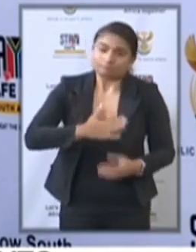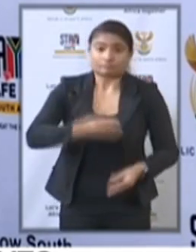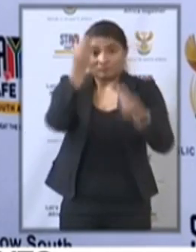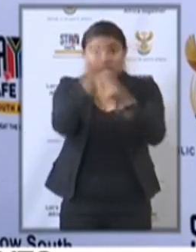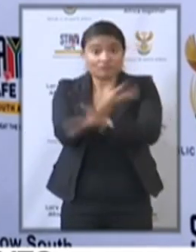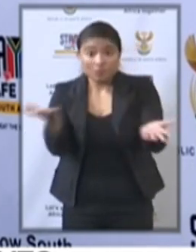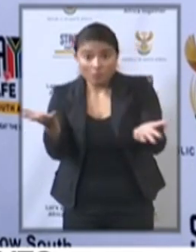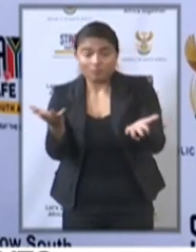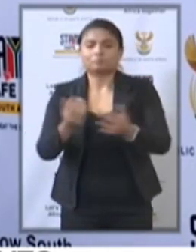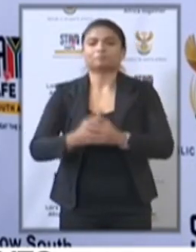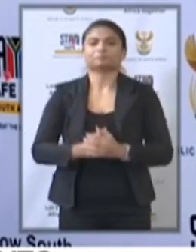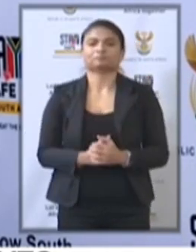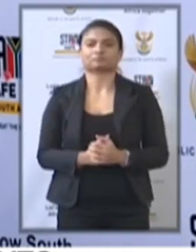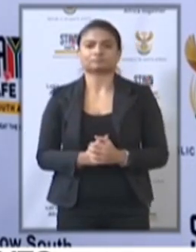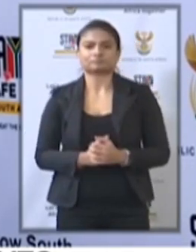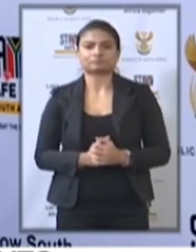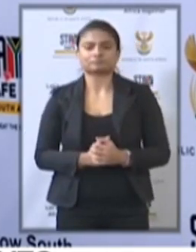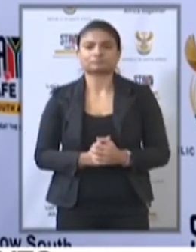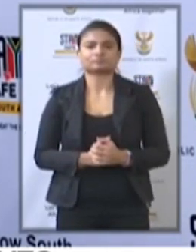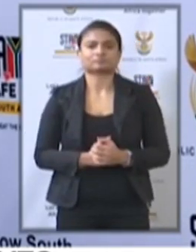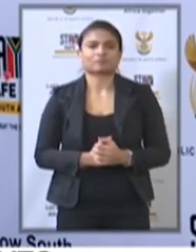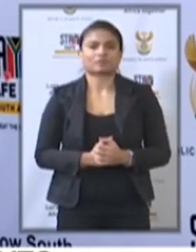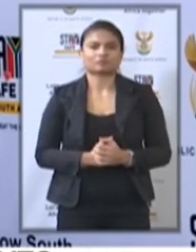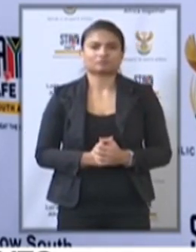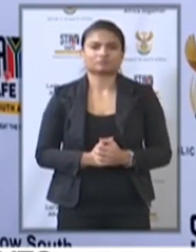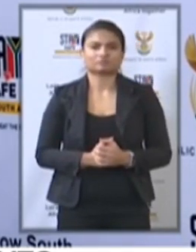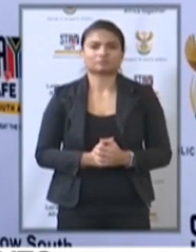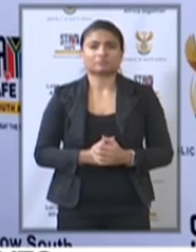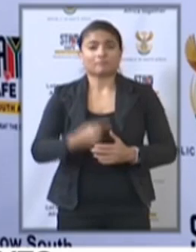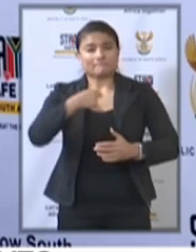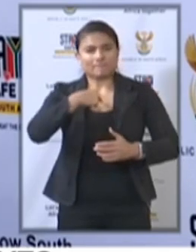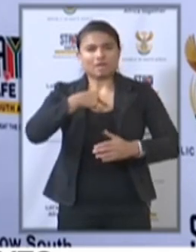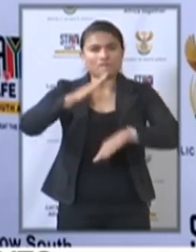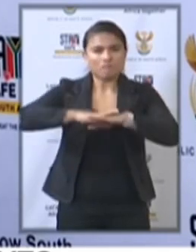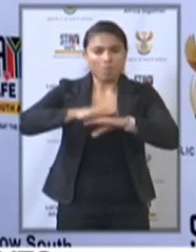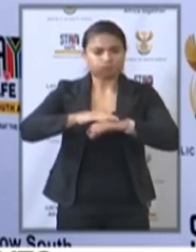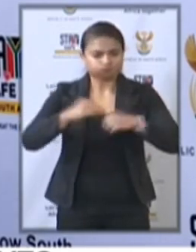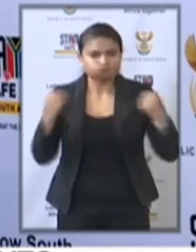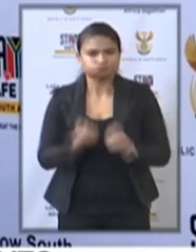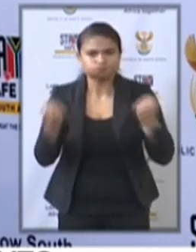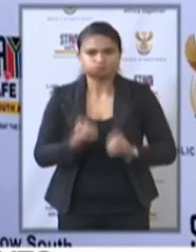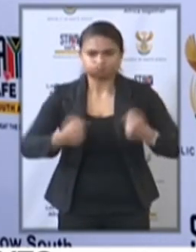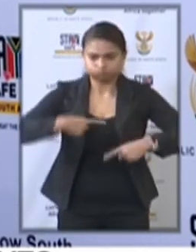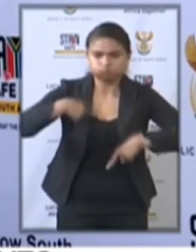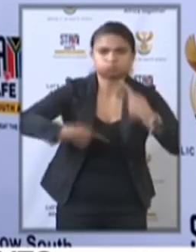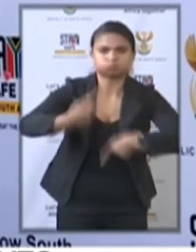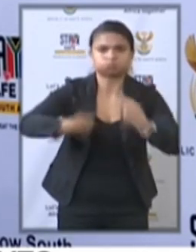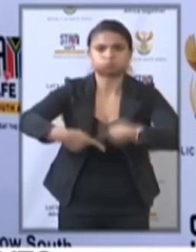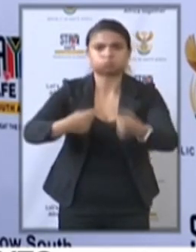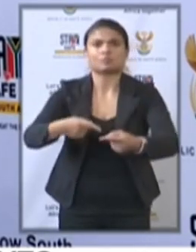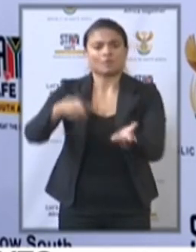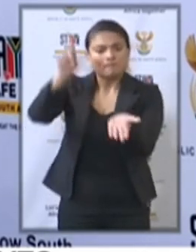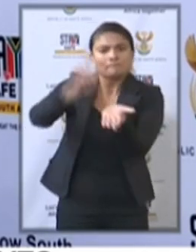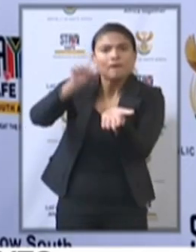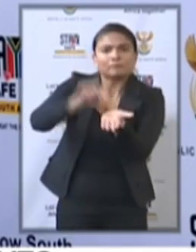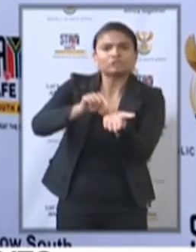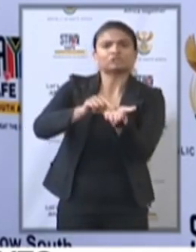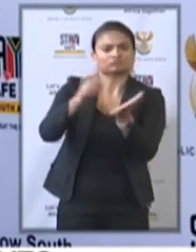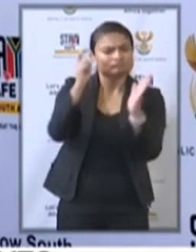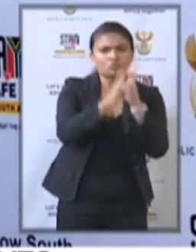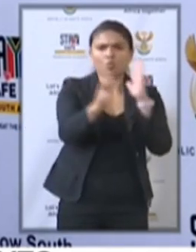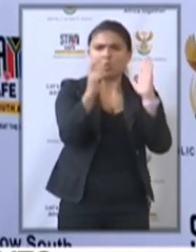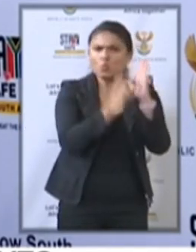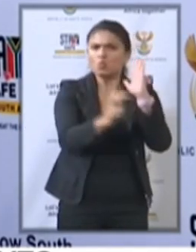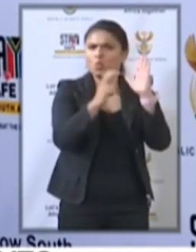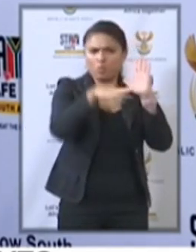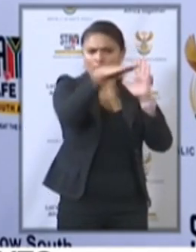I have further mobilized the necessary and published the necessary regulations